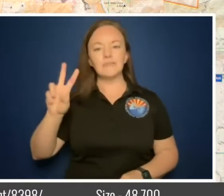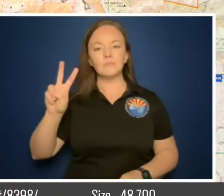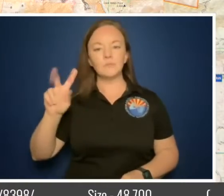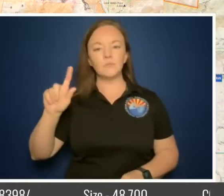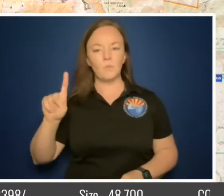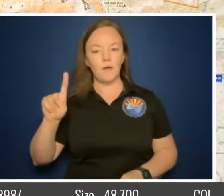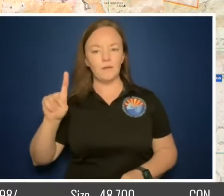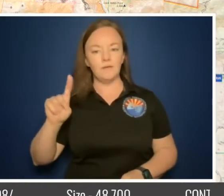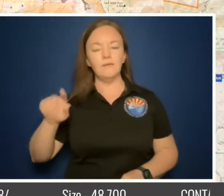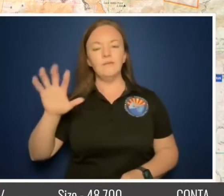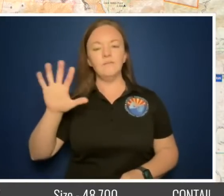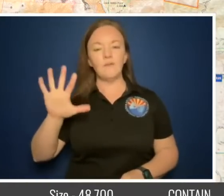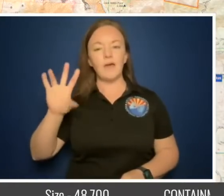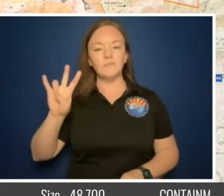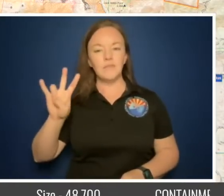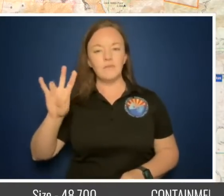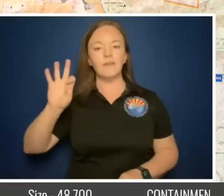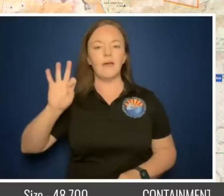530-621-5795.